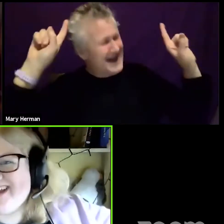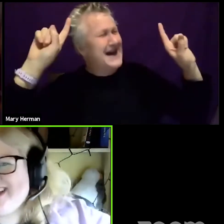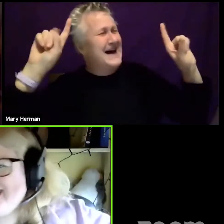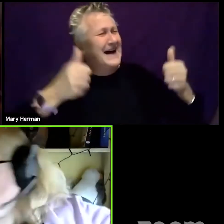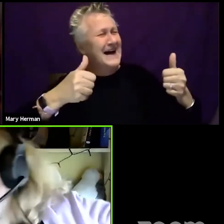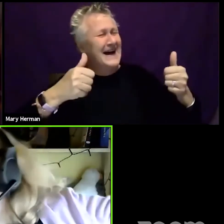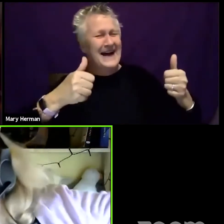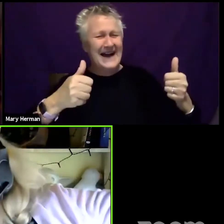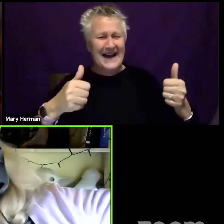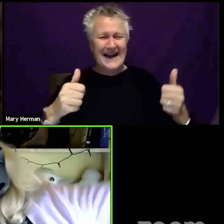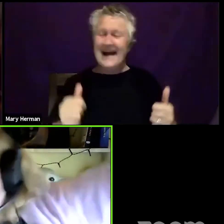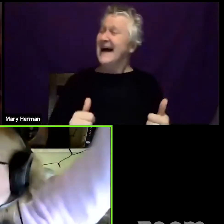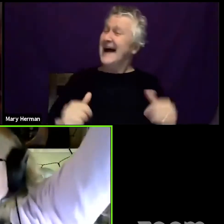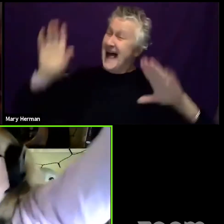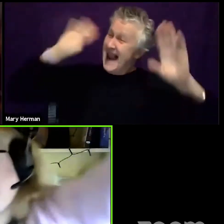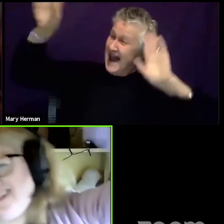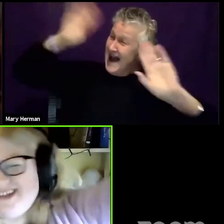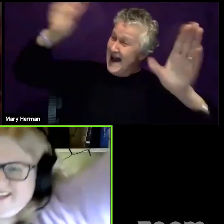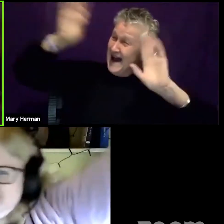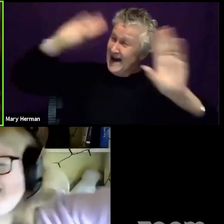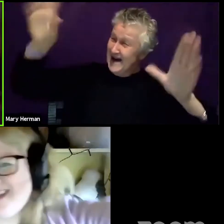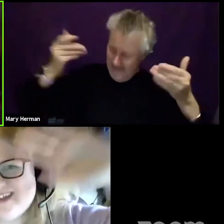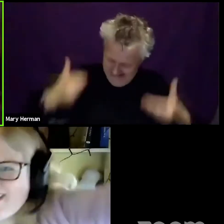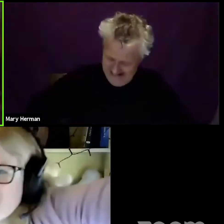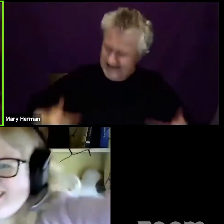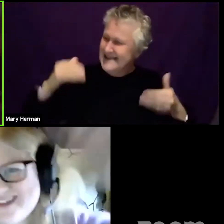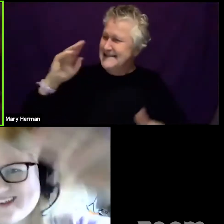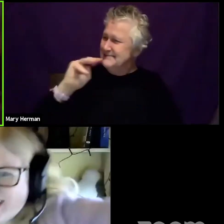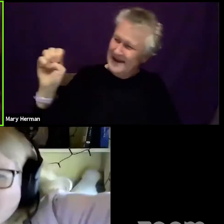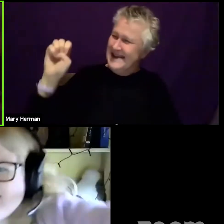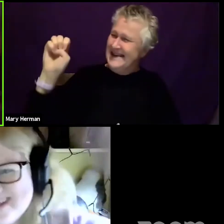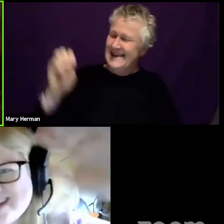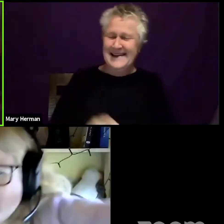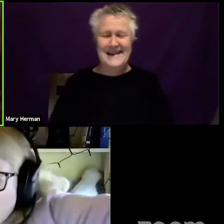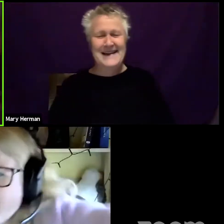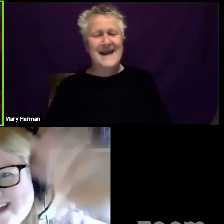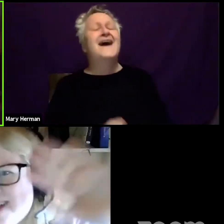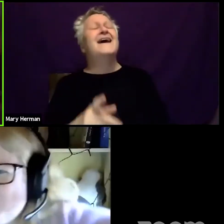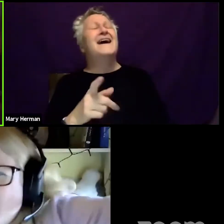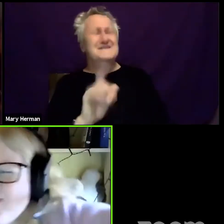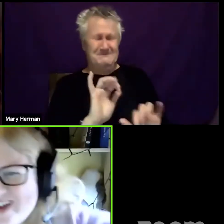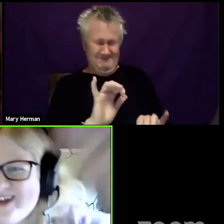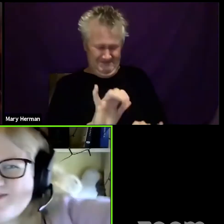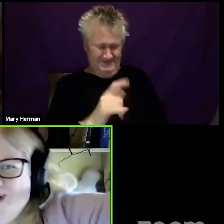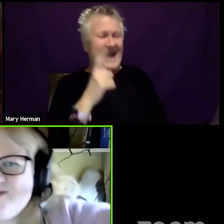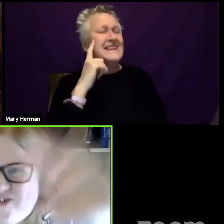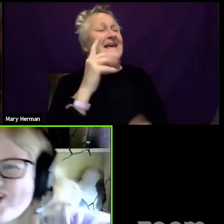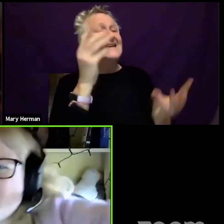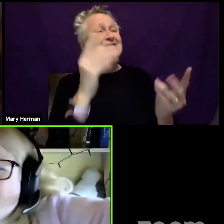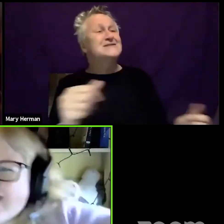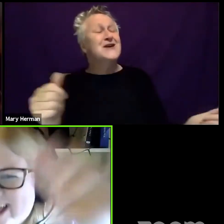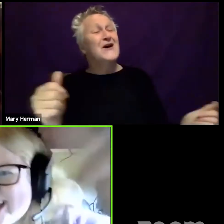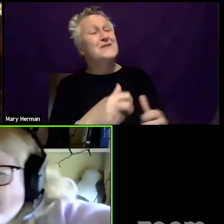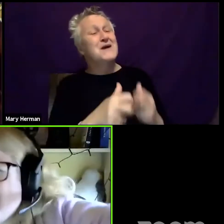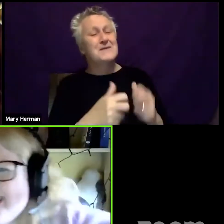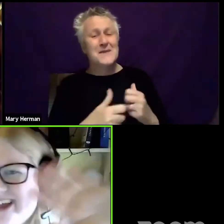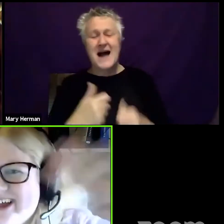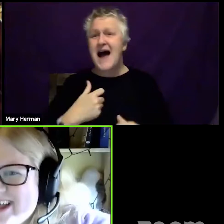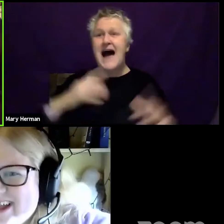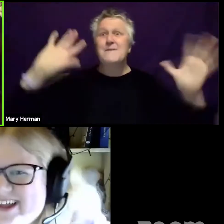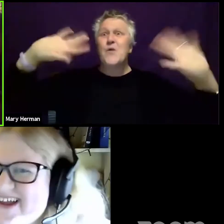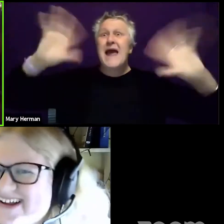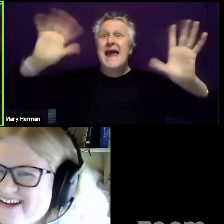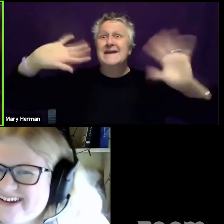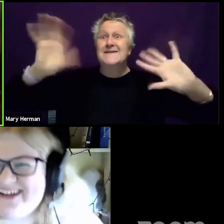me. I think the problem is solved. I'm waving Yeah. vigorously. Yeah,